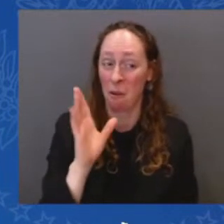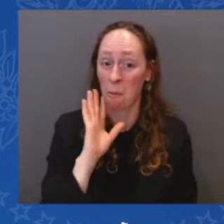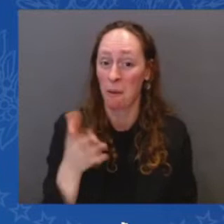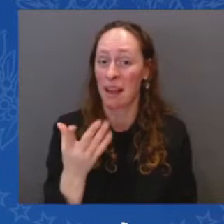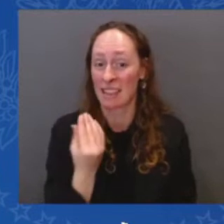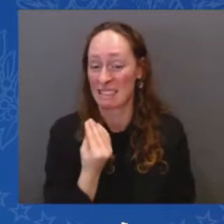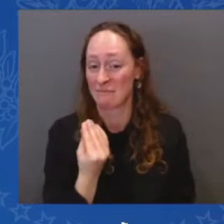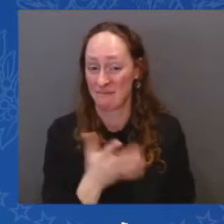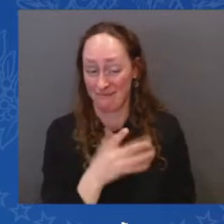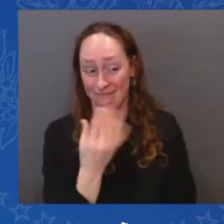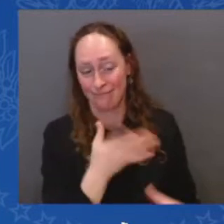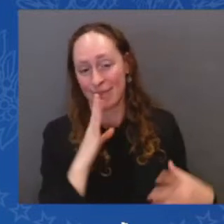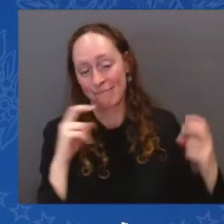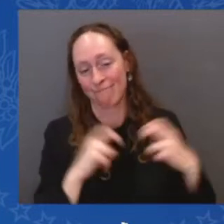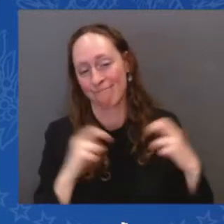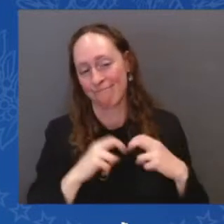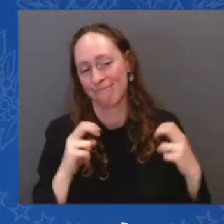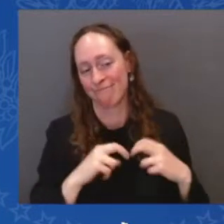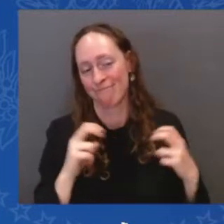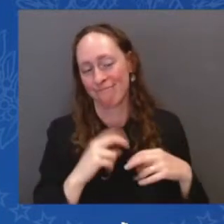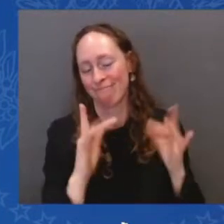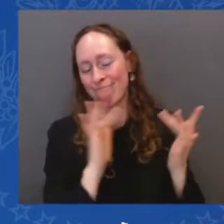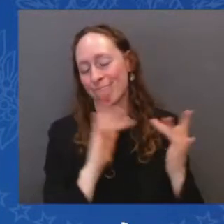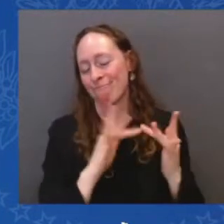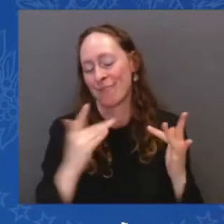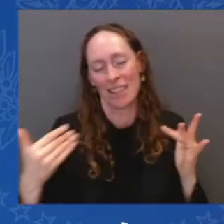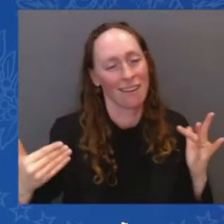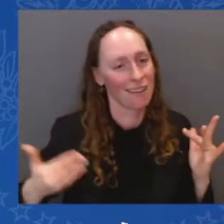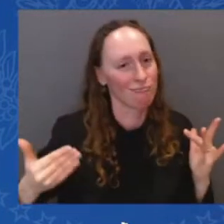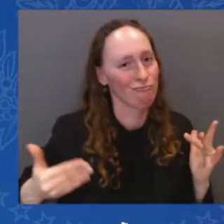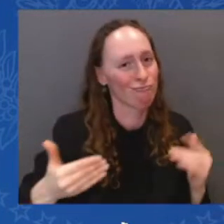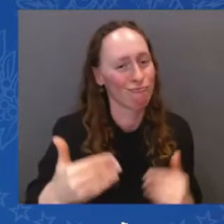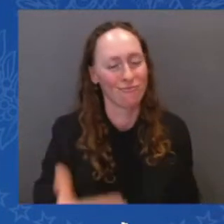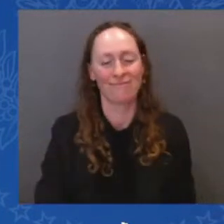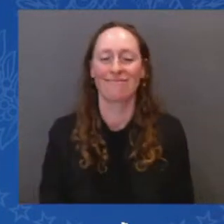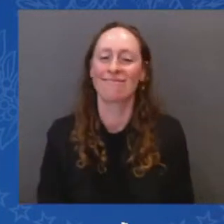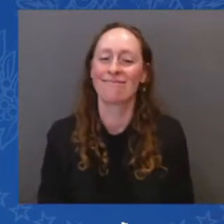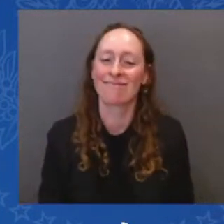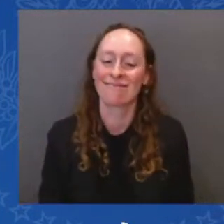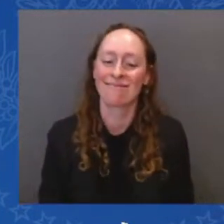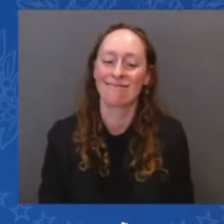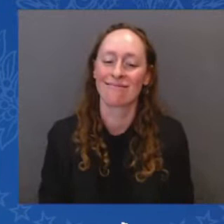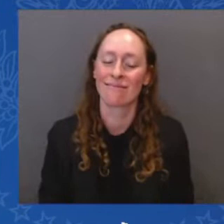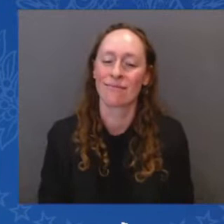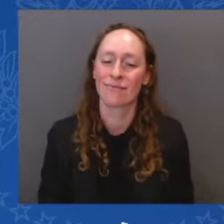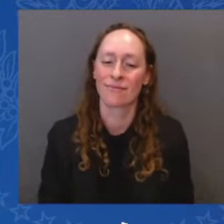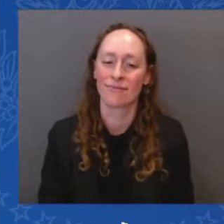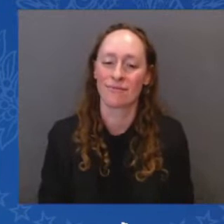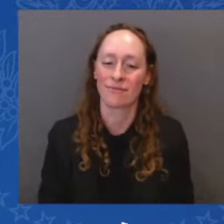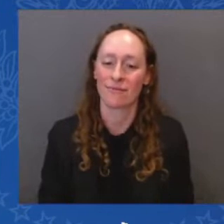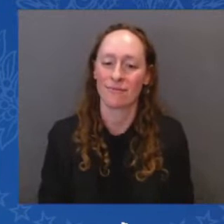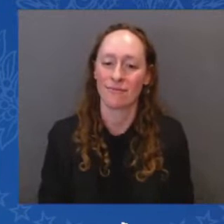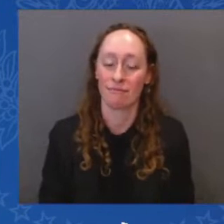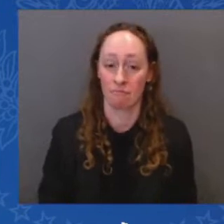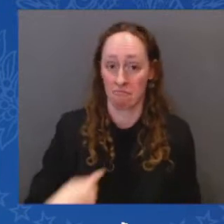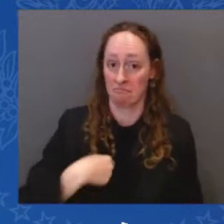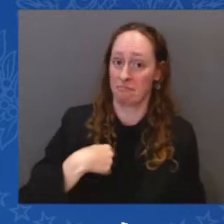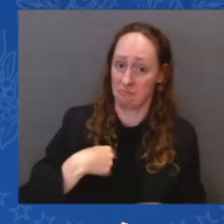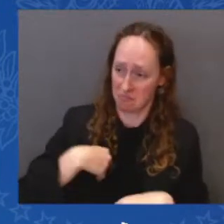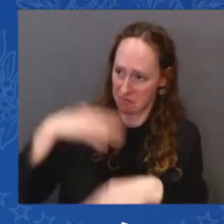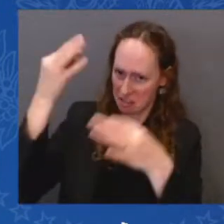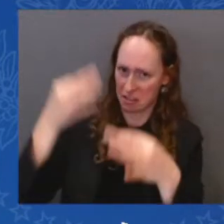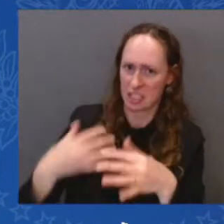I said when I nominated General Brown as a seasoned warrior with deep